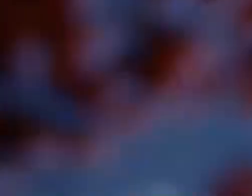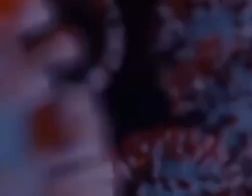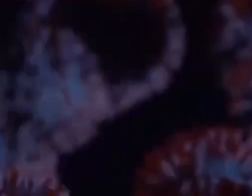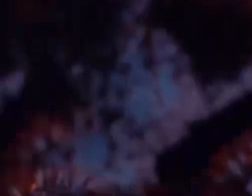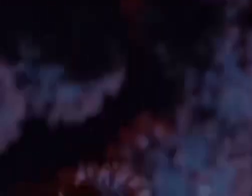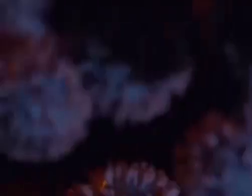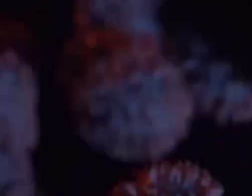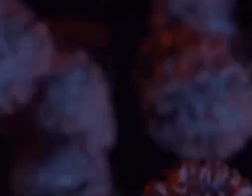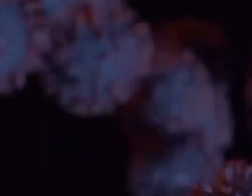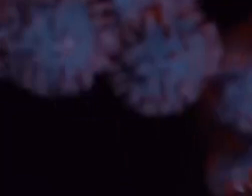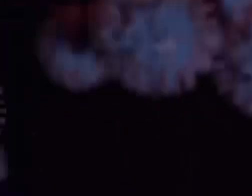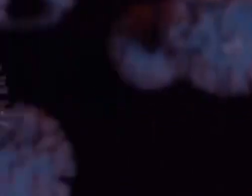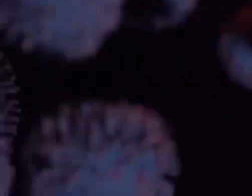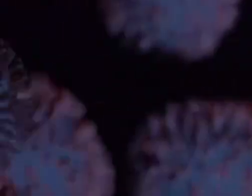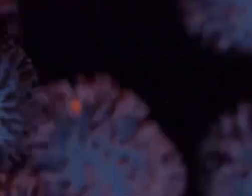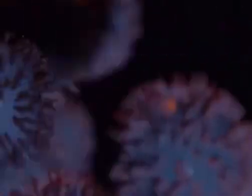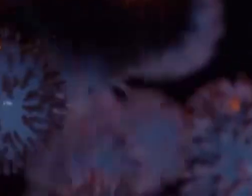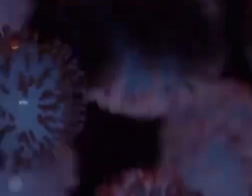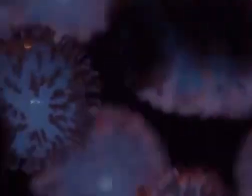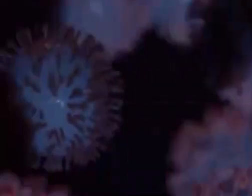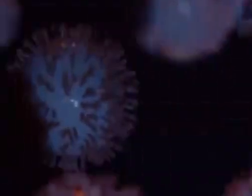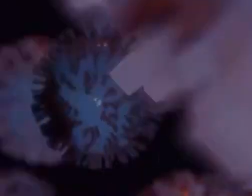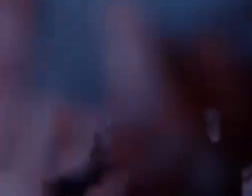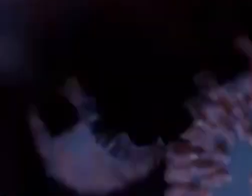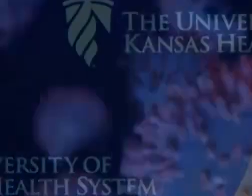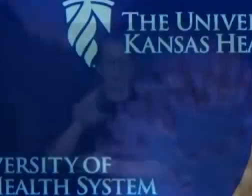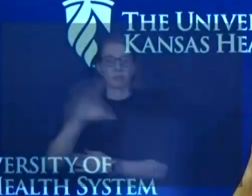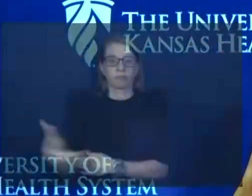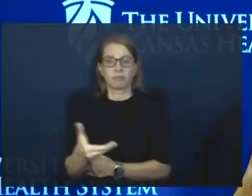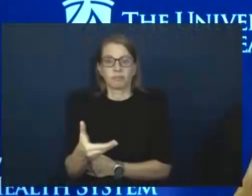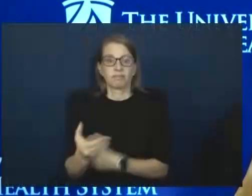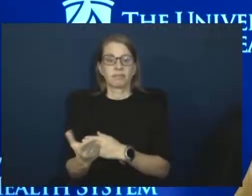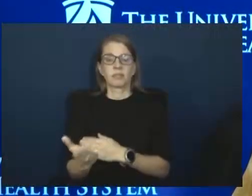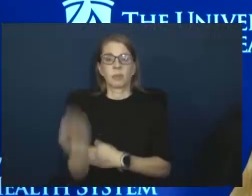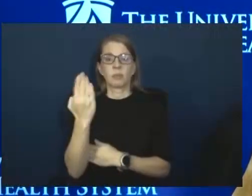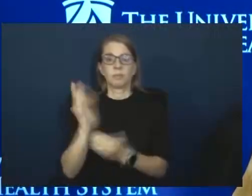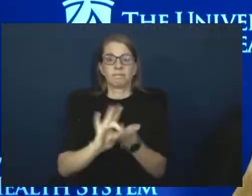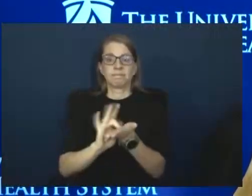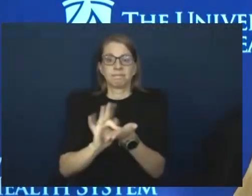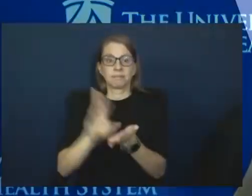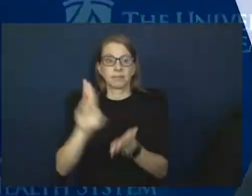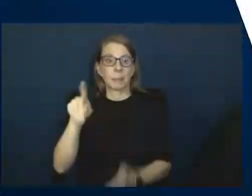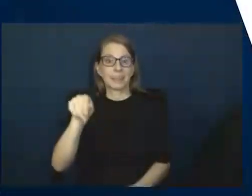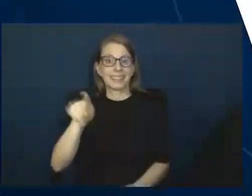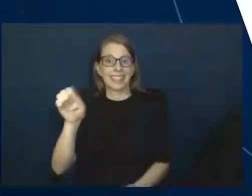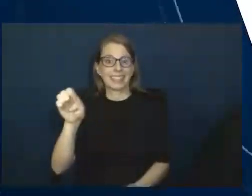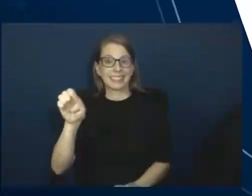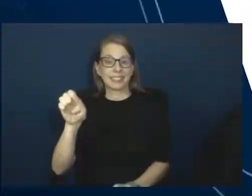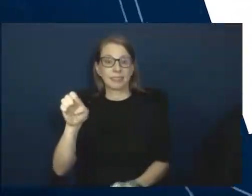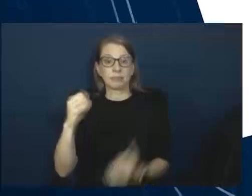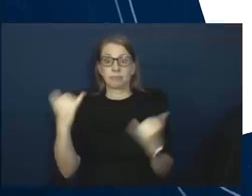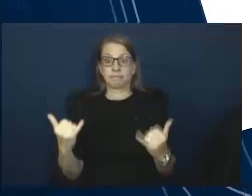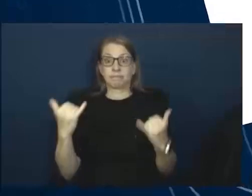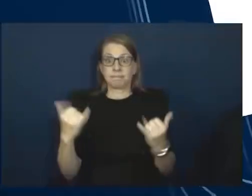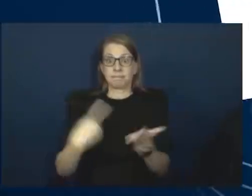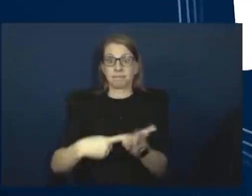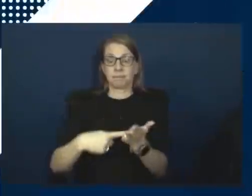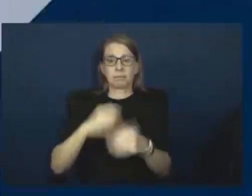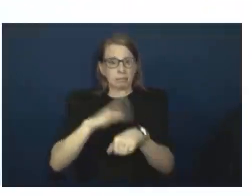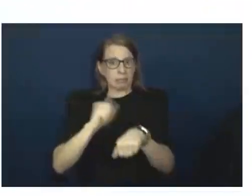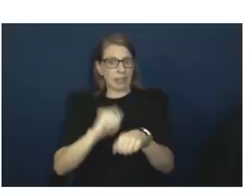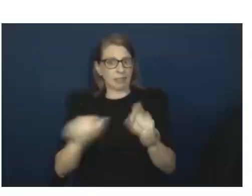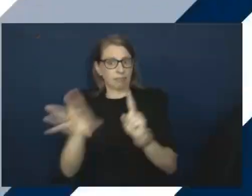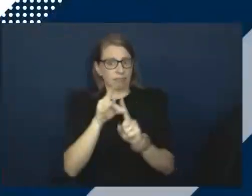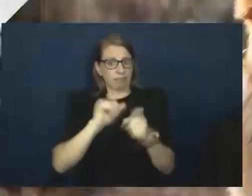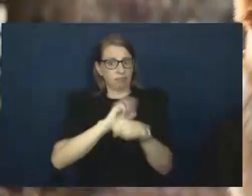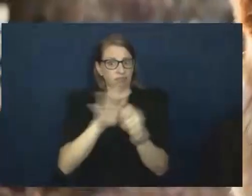Good morning. It is Tuesday, August 31st. Welcome into the morning medical update. Coming up today, can your pets get COVID? Can